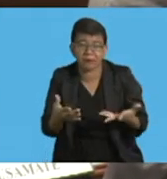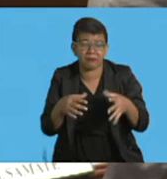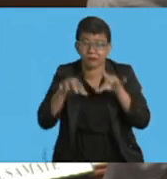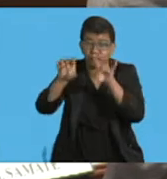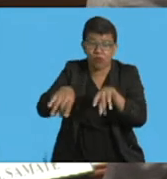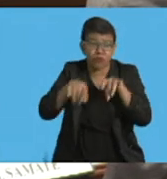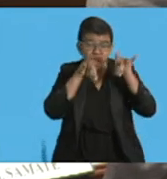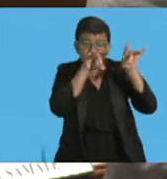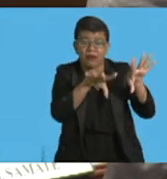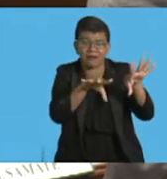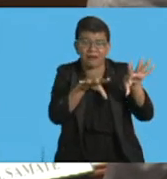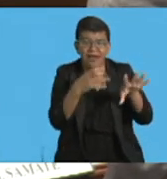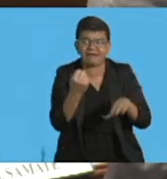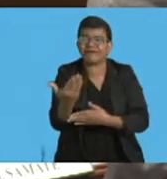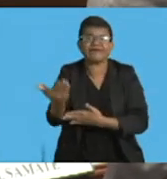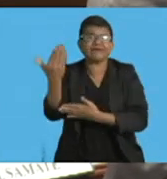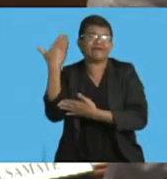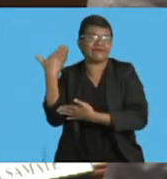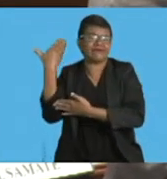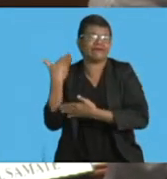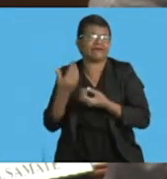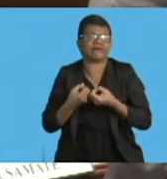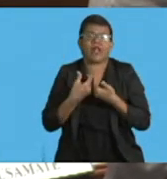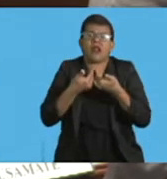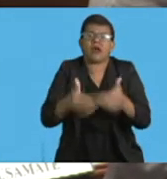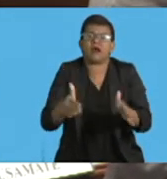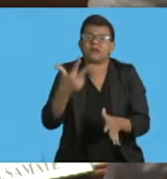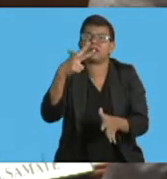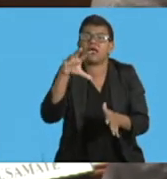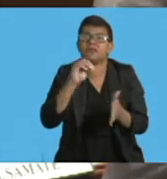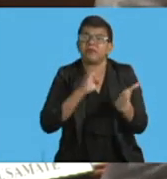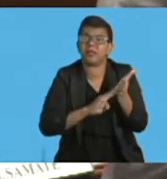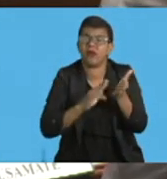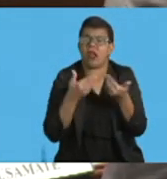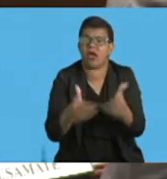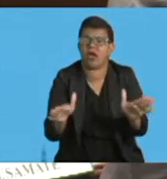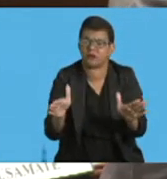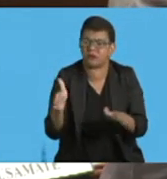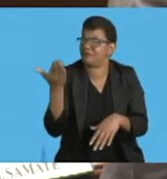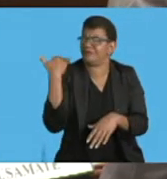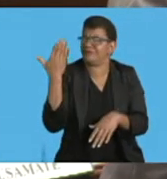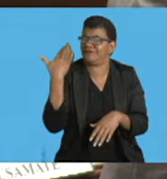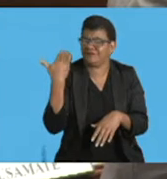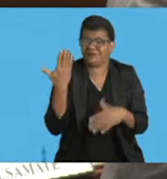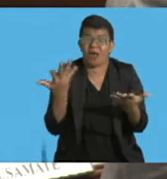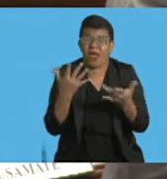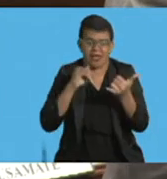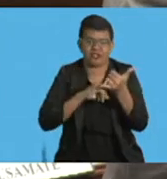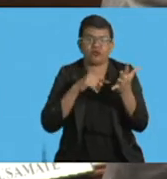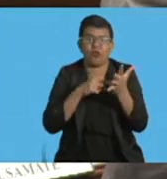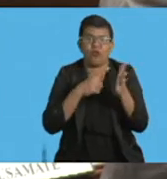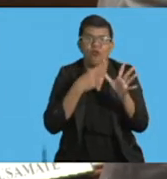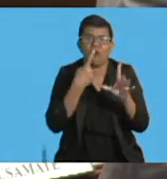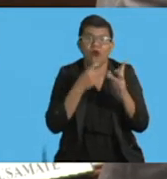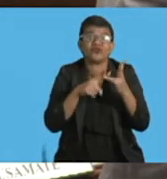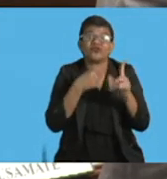they lost in excess of 80 billion Australian dollars in 2 days in the stock market. The Chinese economy, Mr.